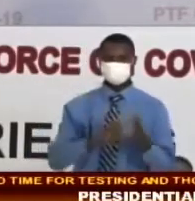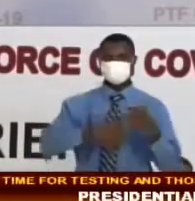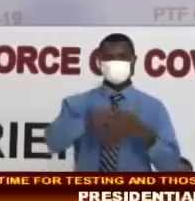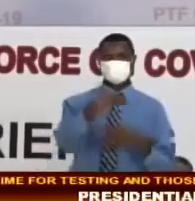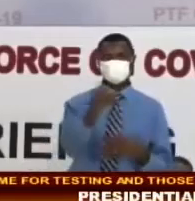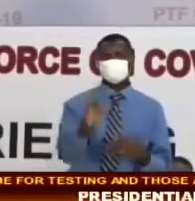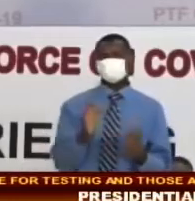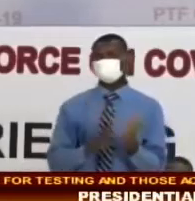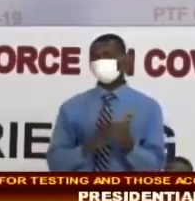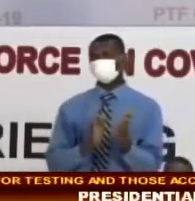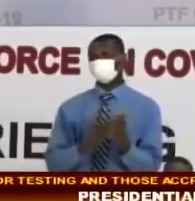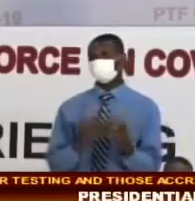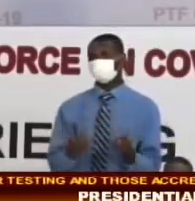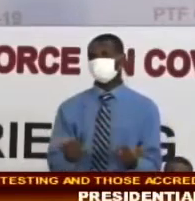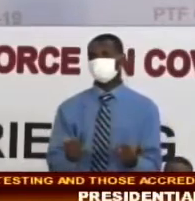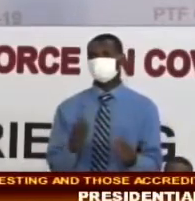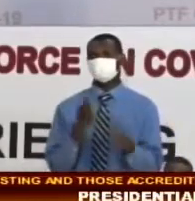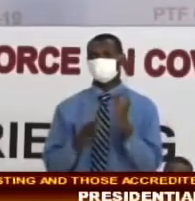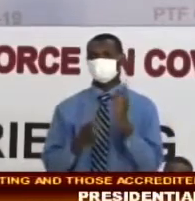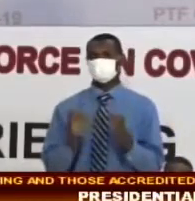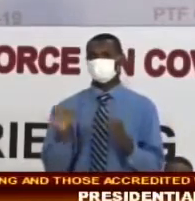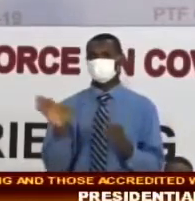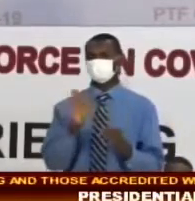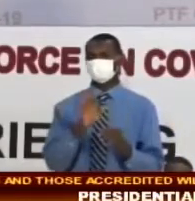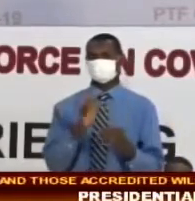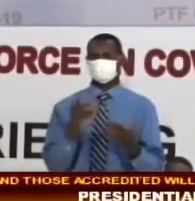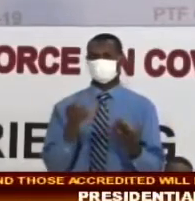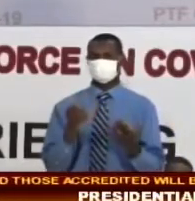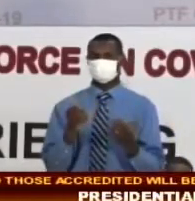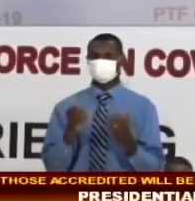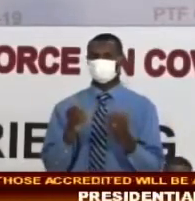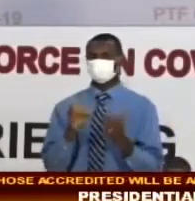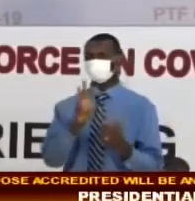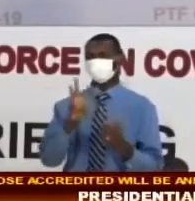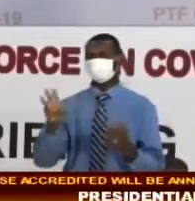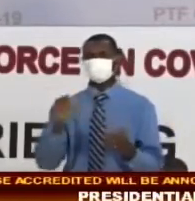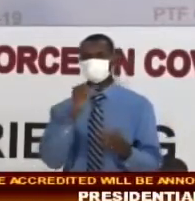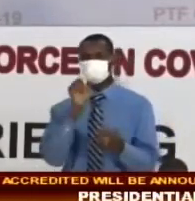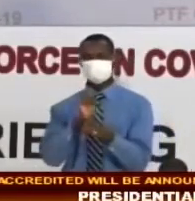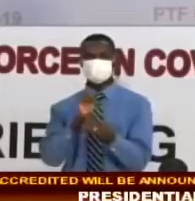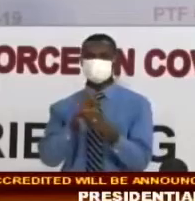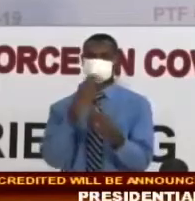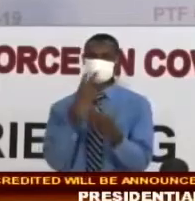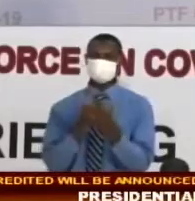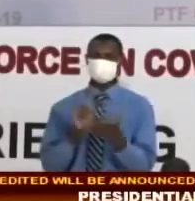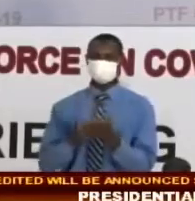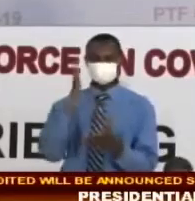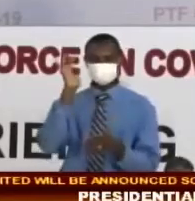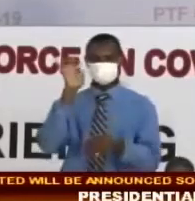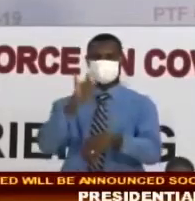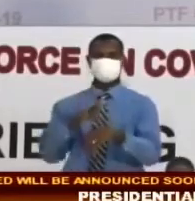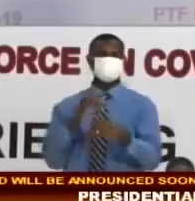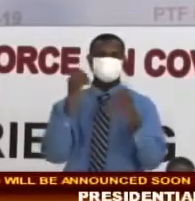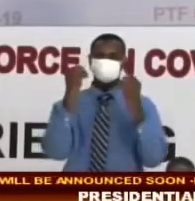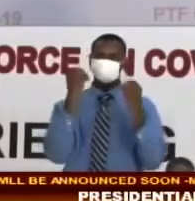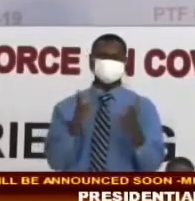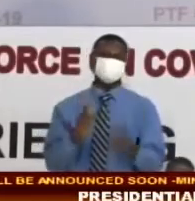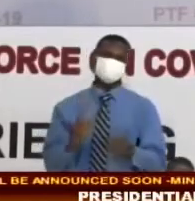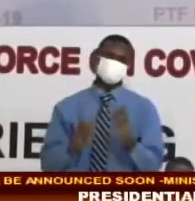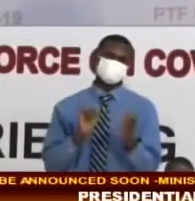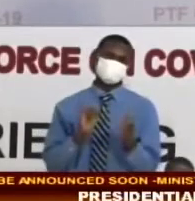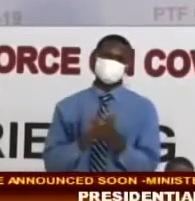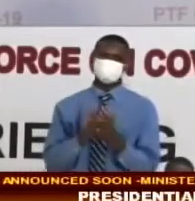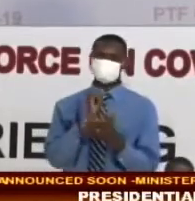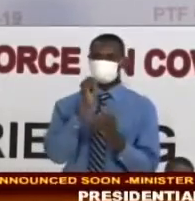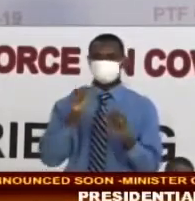they can't, if this platform is not working so well, wouldn't that impact on how many children have access to learn?